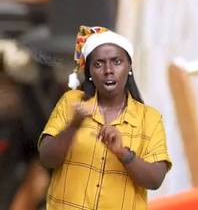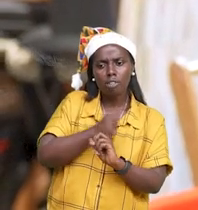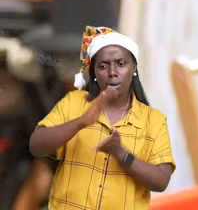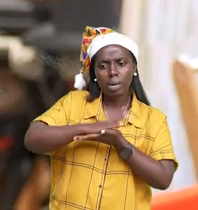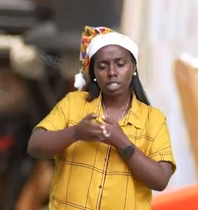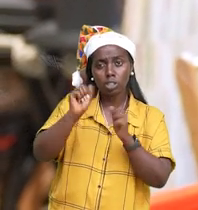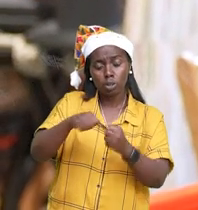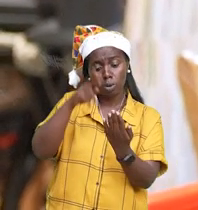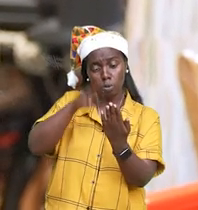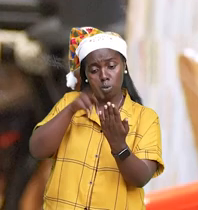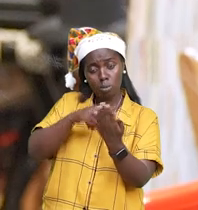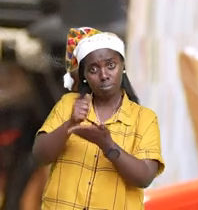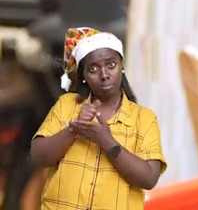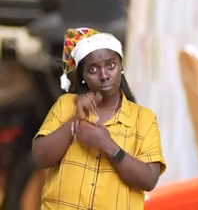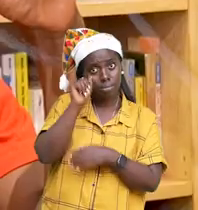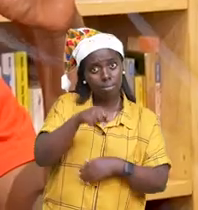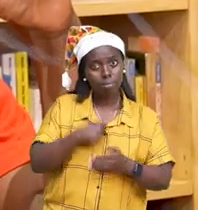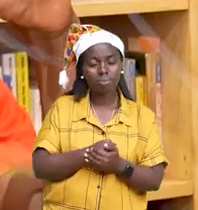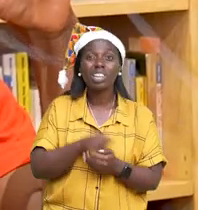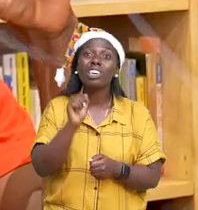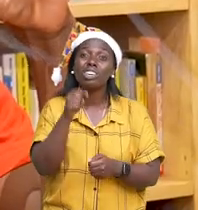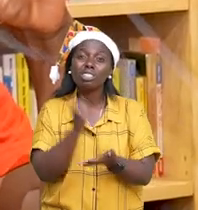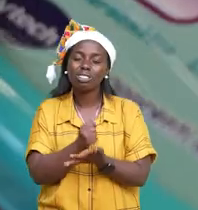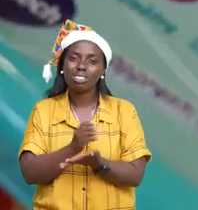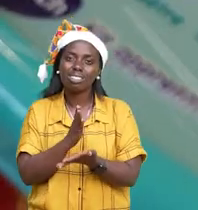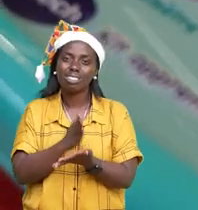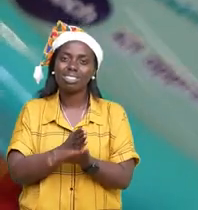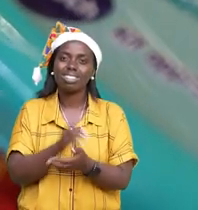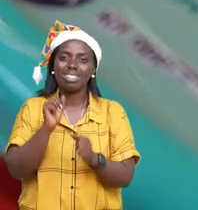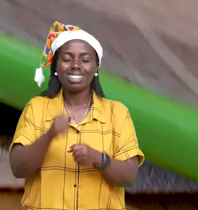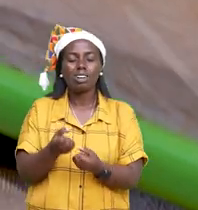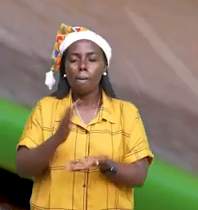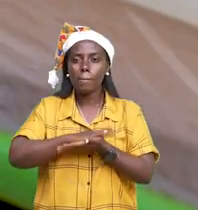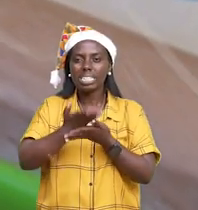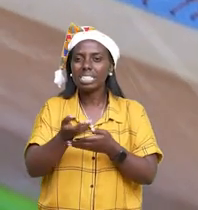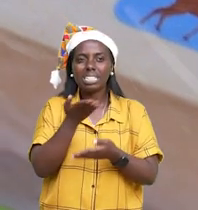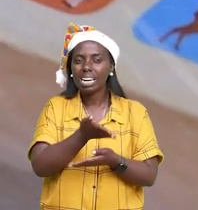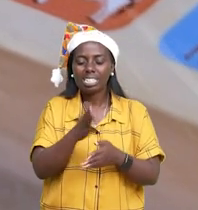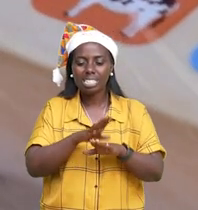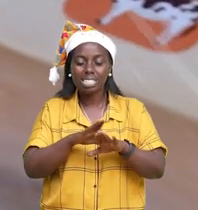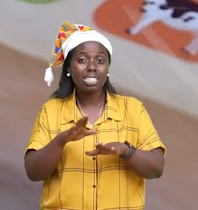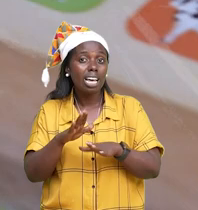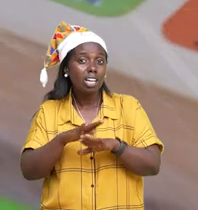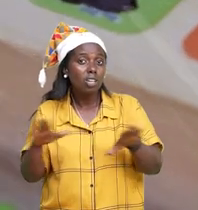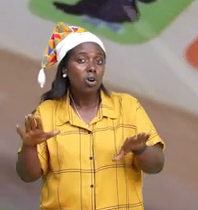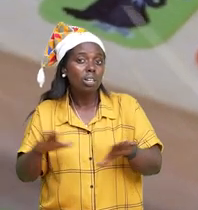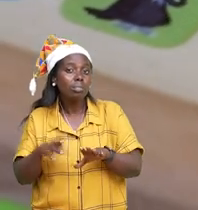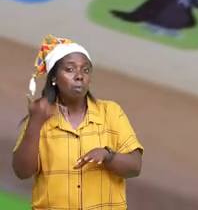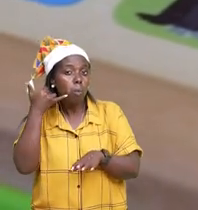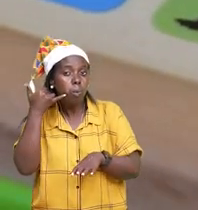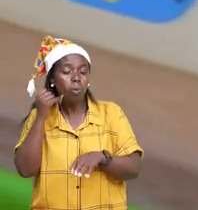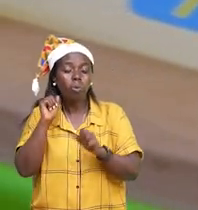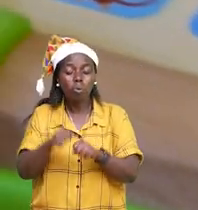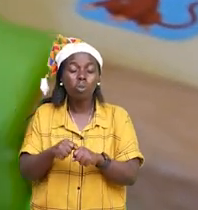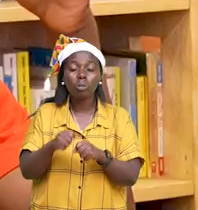the machine that you read the story? Yes, of course. The machine and so many mediums like tablets can help you